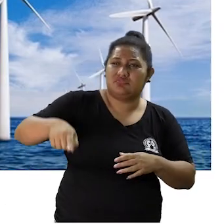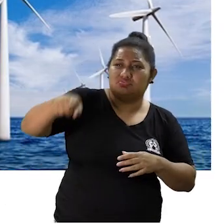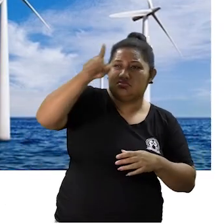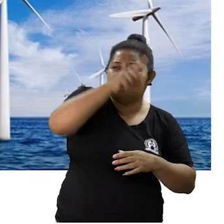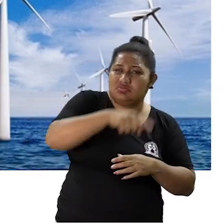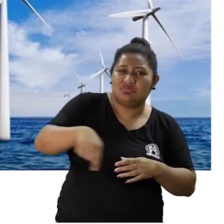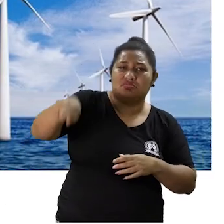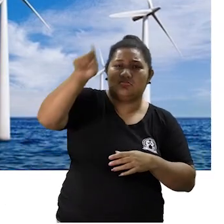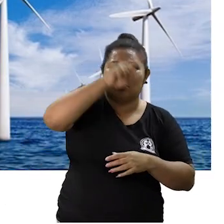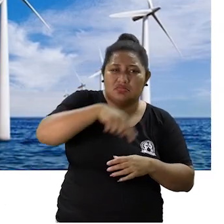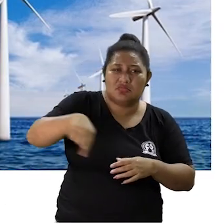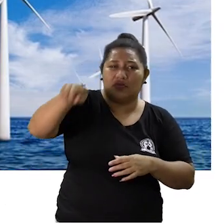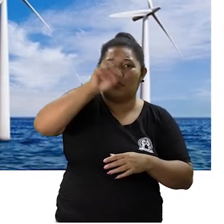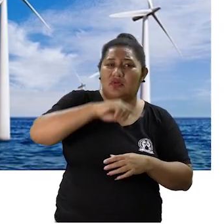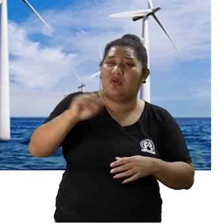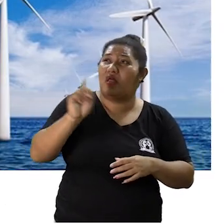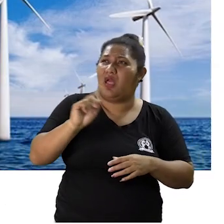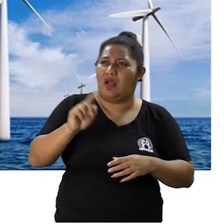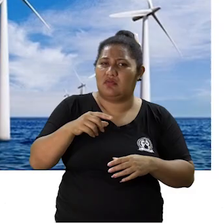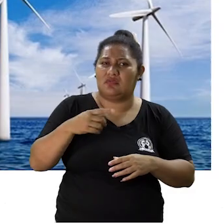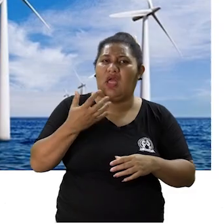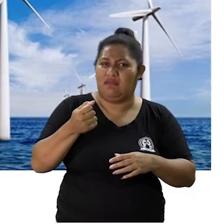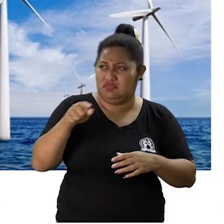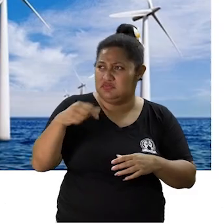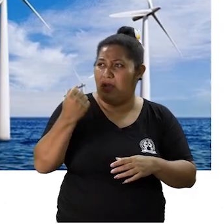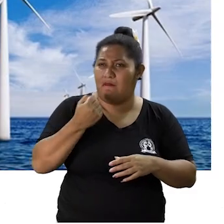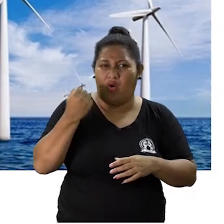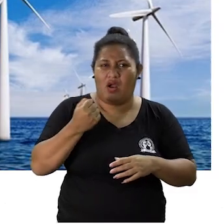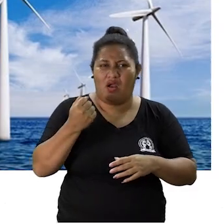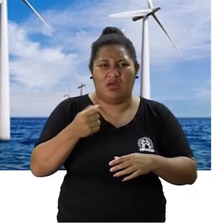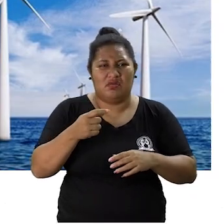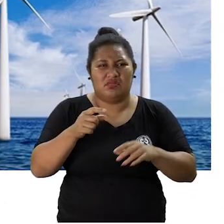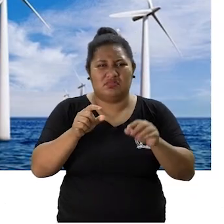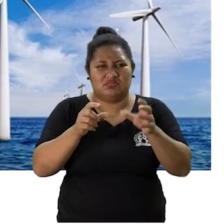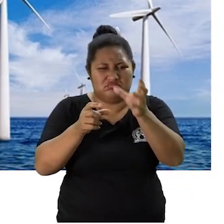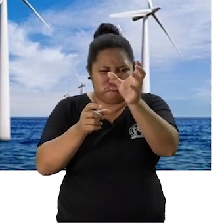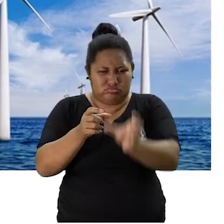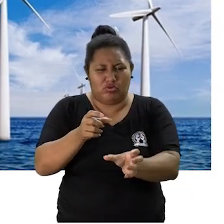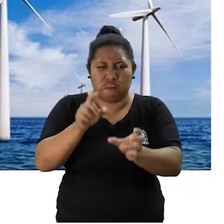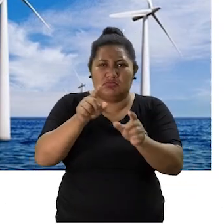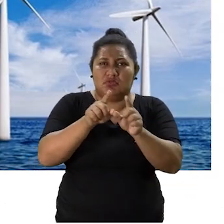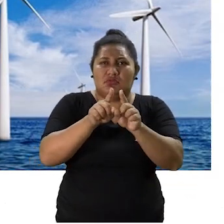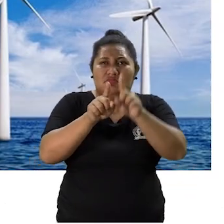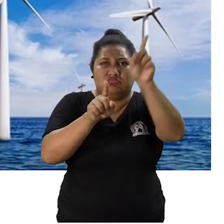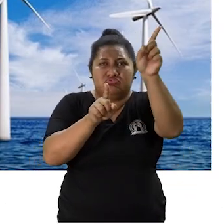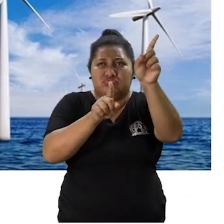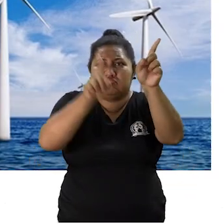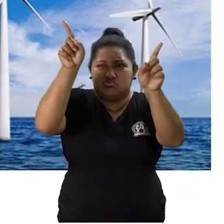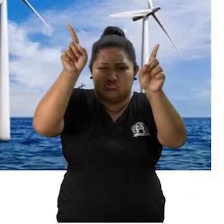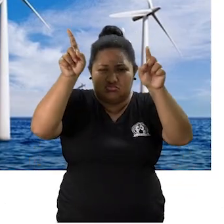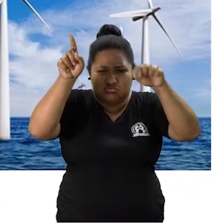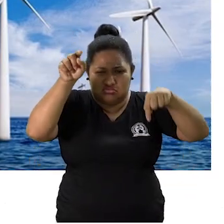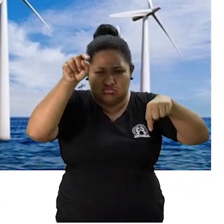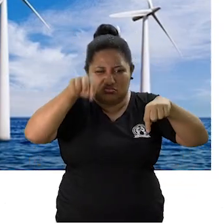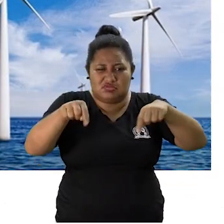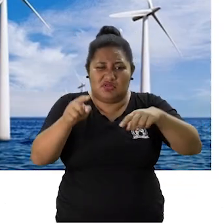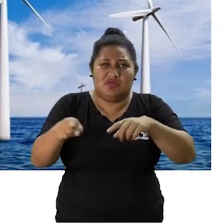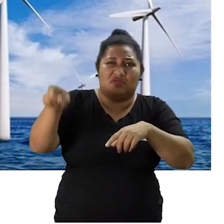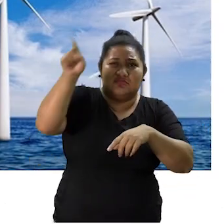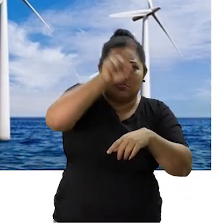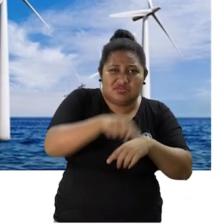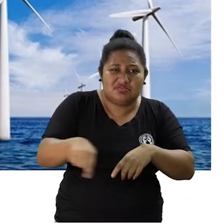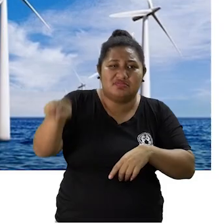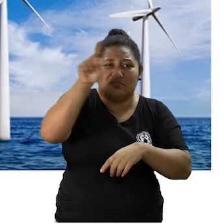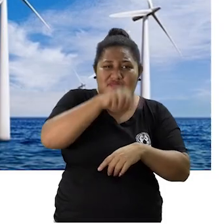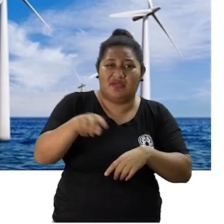nulo ye ia ta pilipili ni ia pou umi nei tolpe lua fa